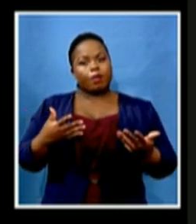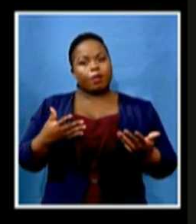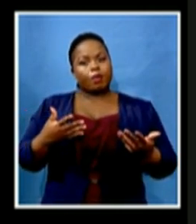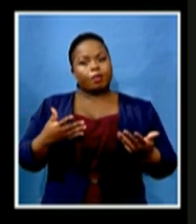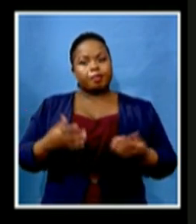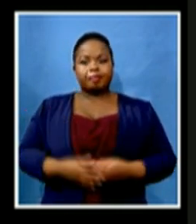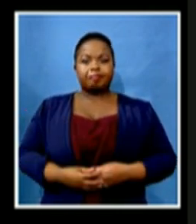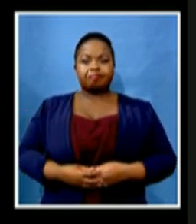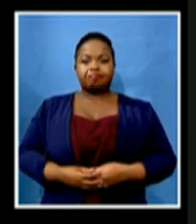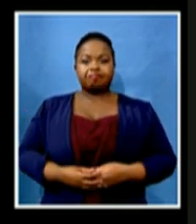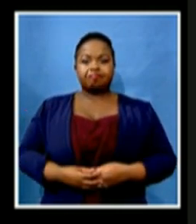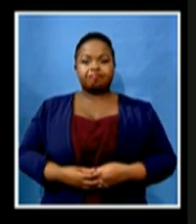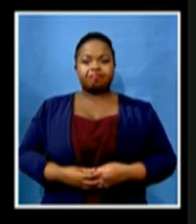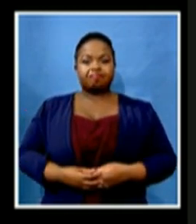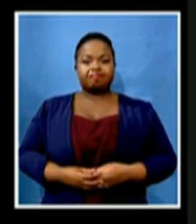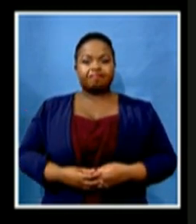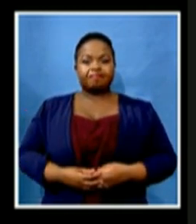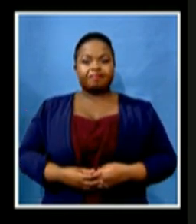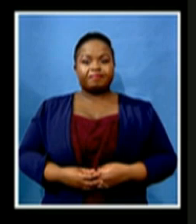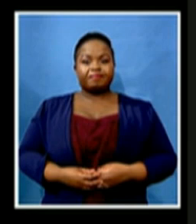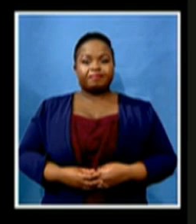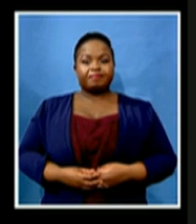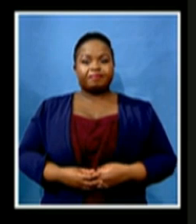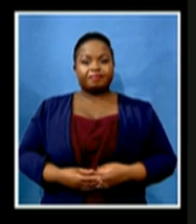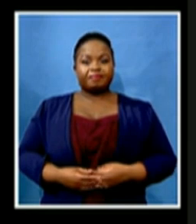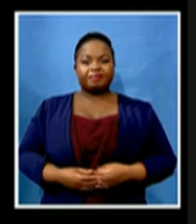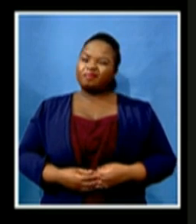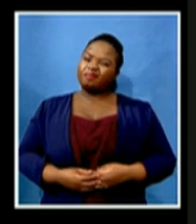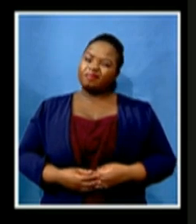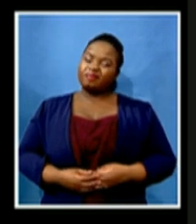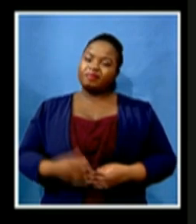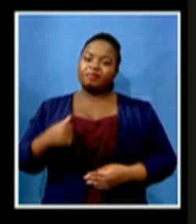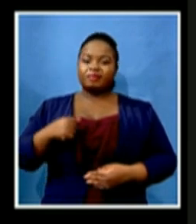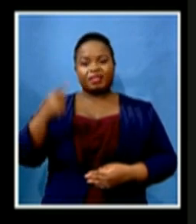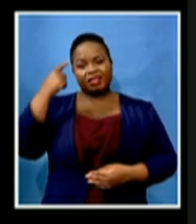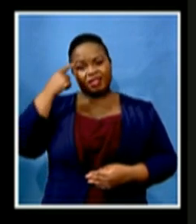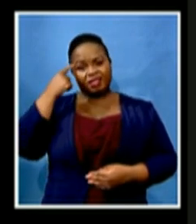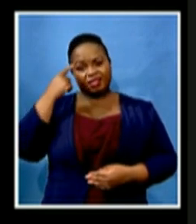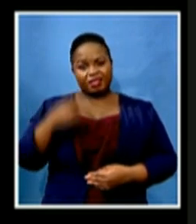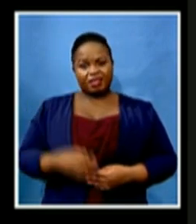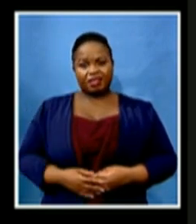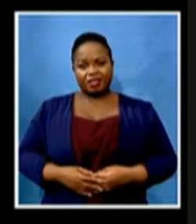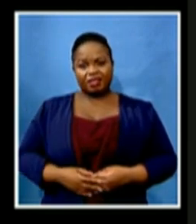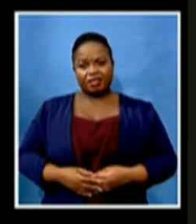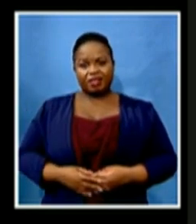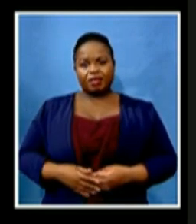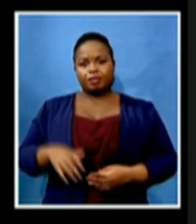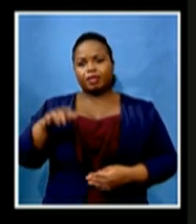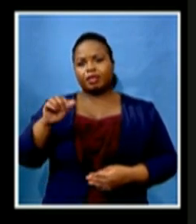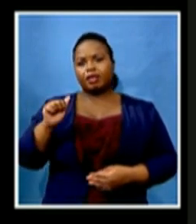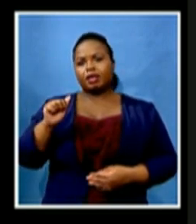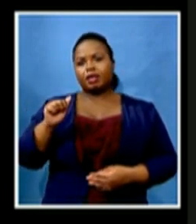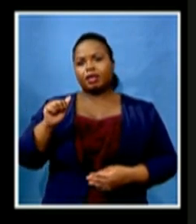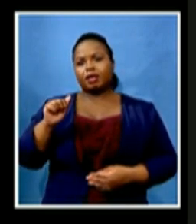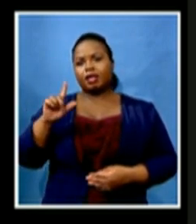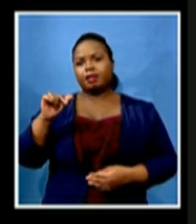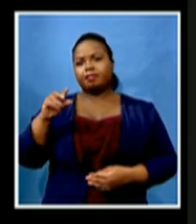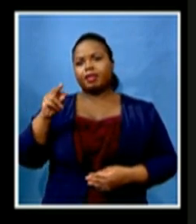I think that would probably be answered by Anben or Dr. Mkhize.